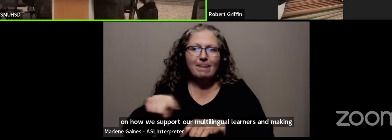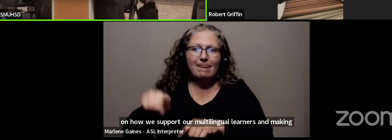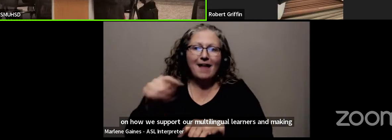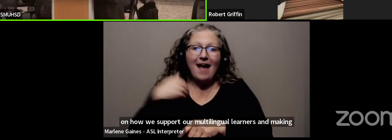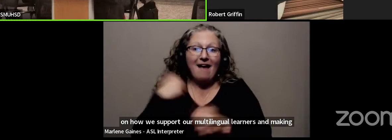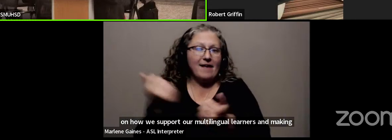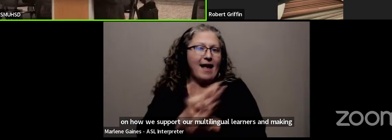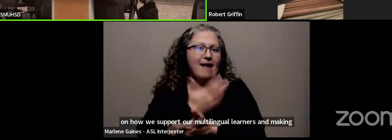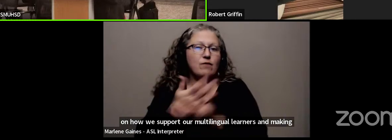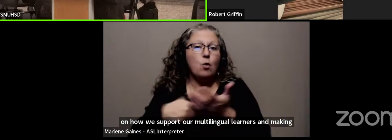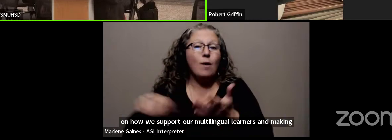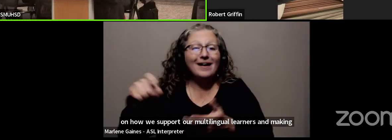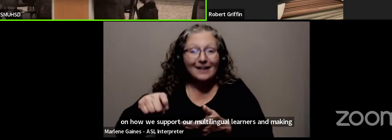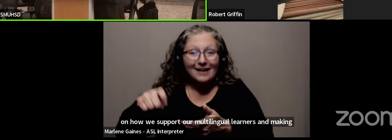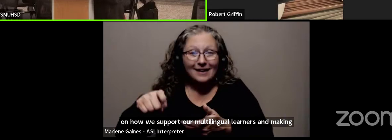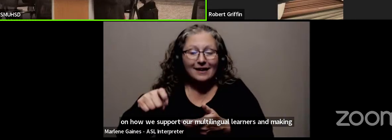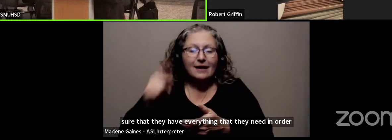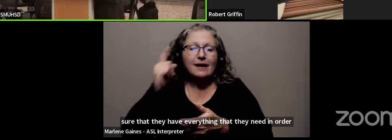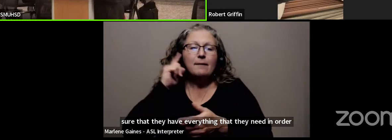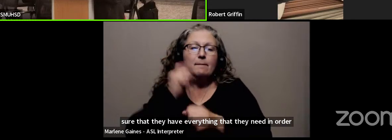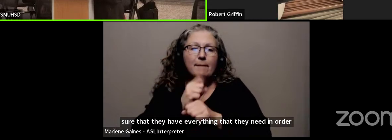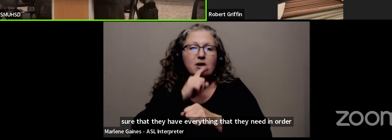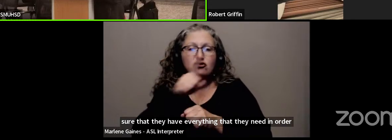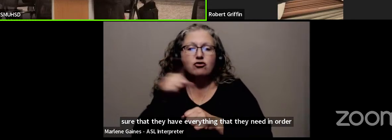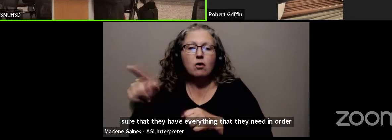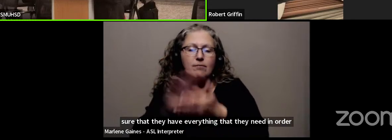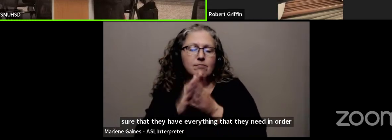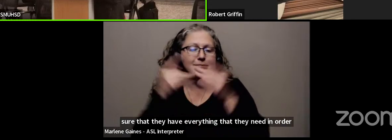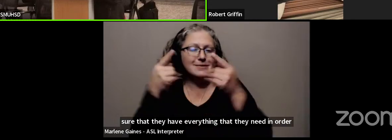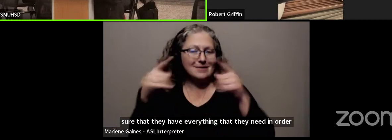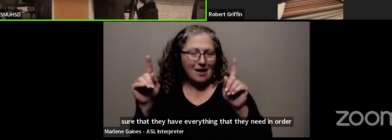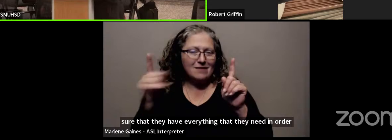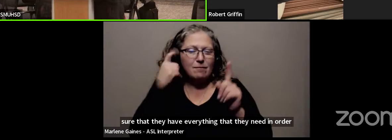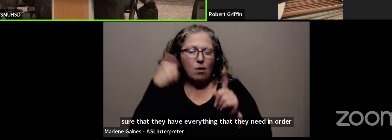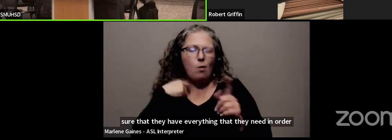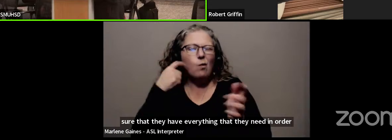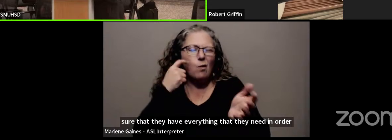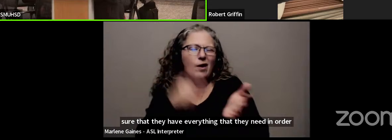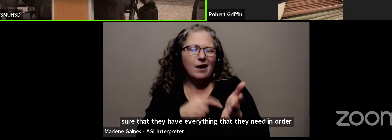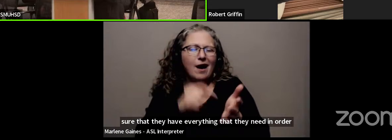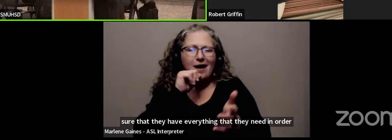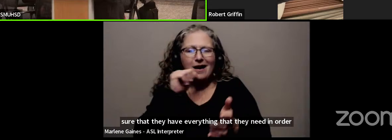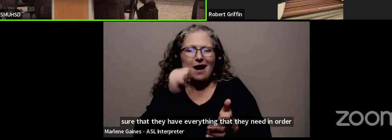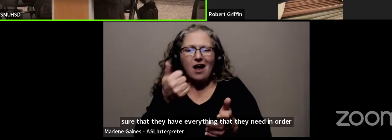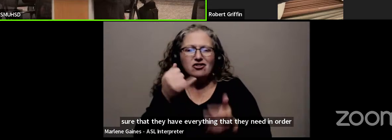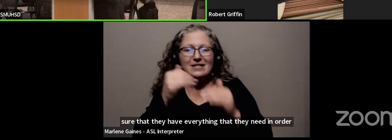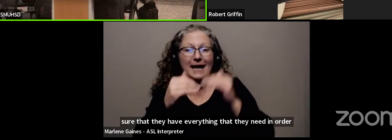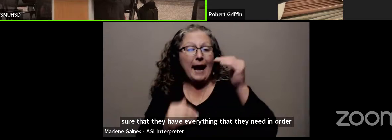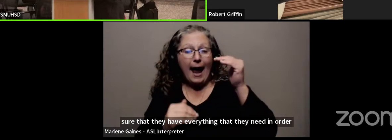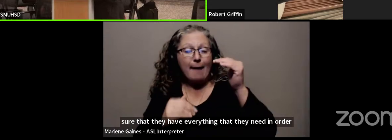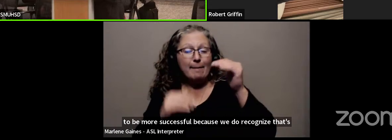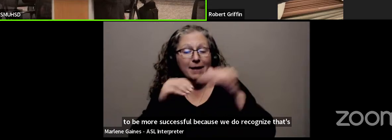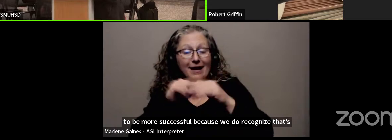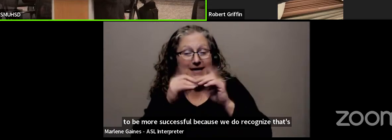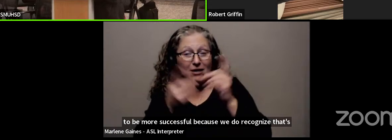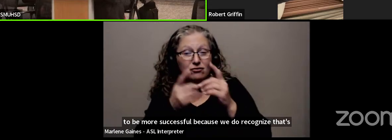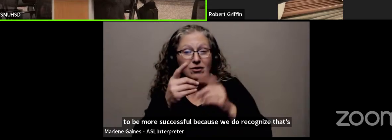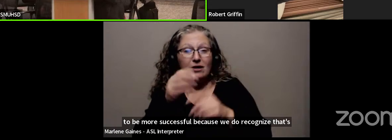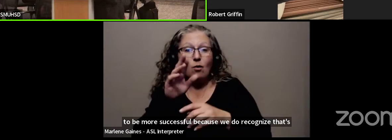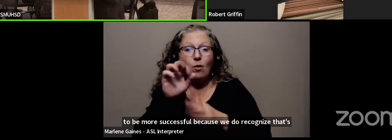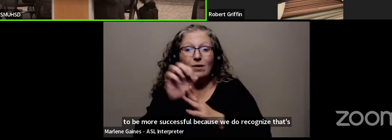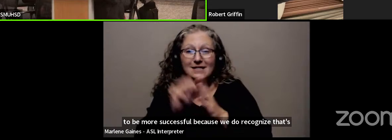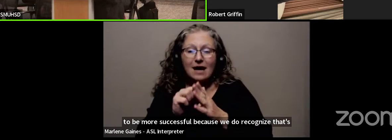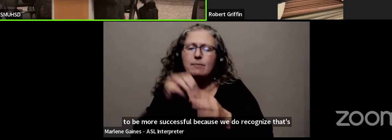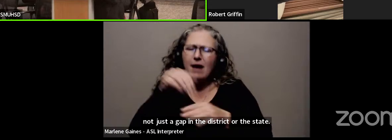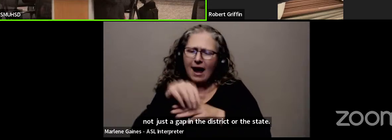that they need in order to be more successful, because we do recognize that's not just a gap in the district or the state, it's a gap at Aragon High School